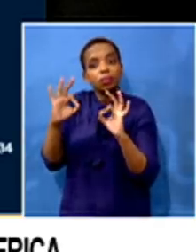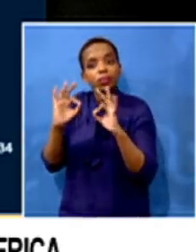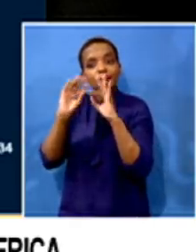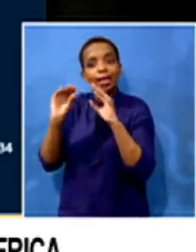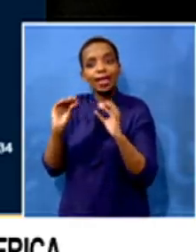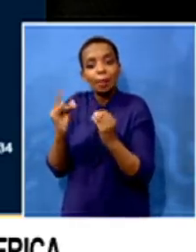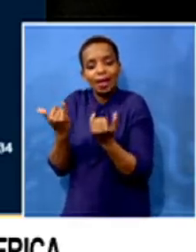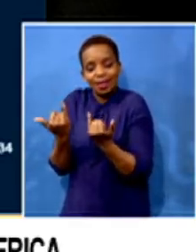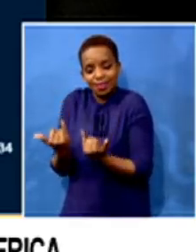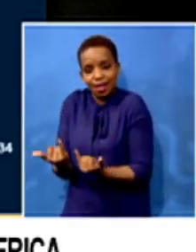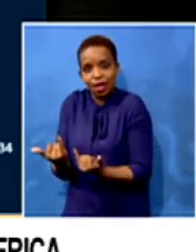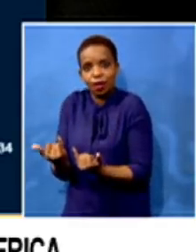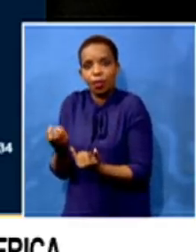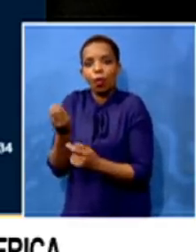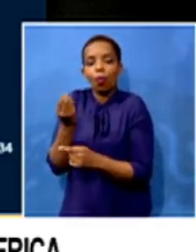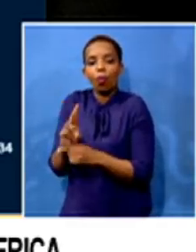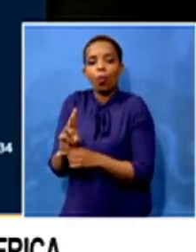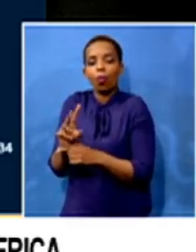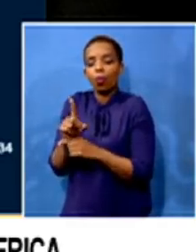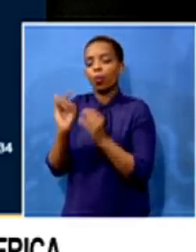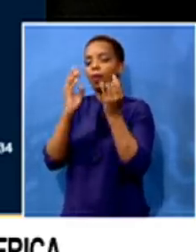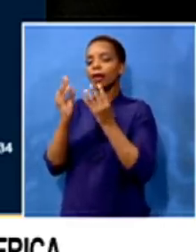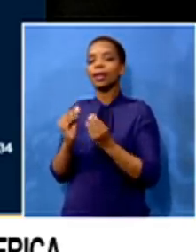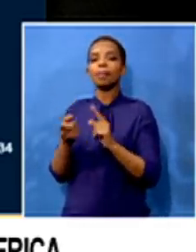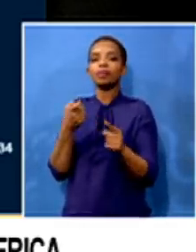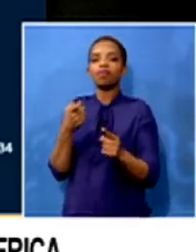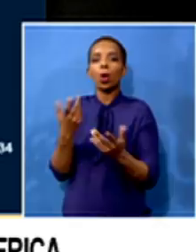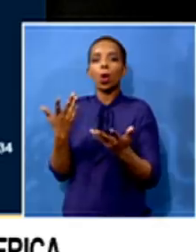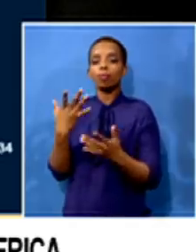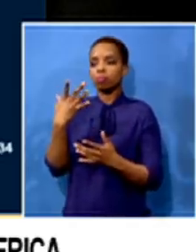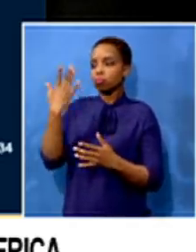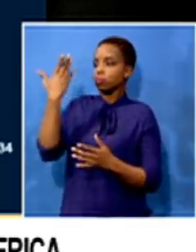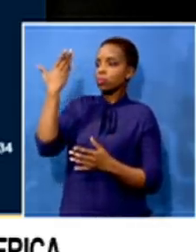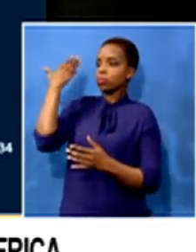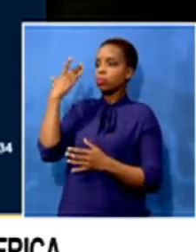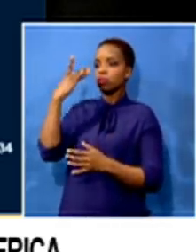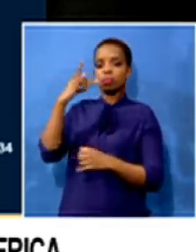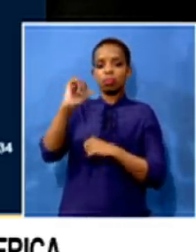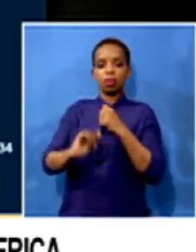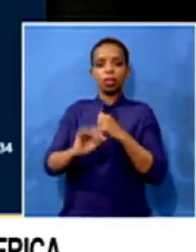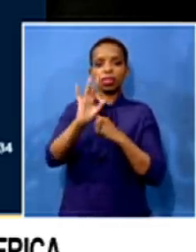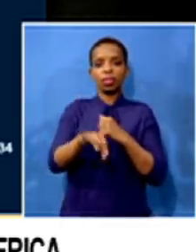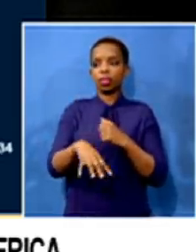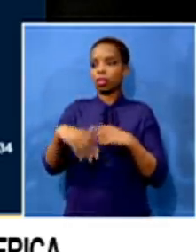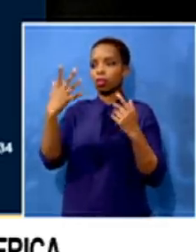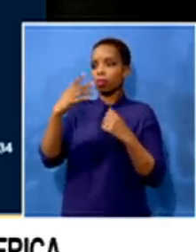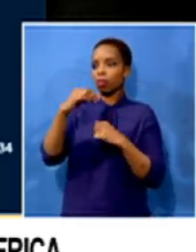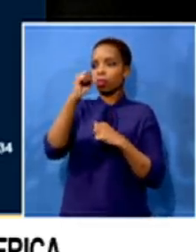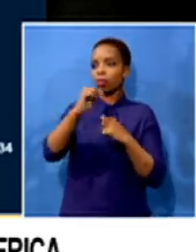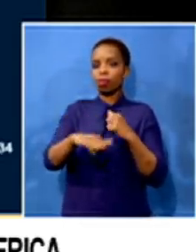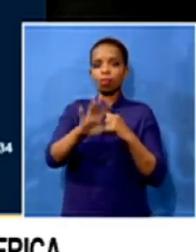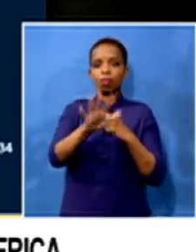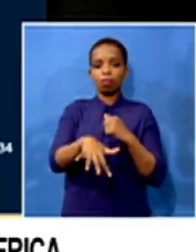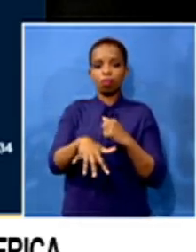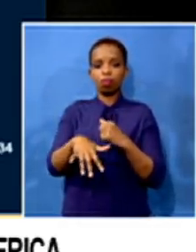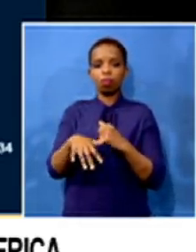right now? Are these numbers from, say, when March, April, even May that are now coming